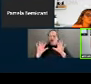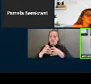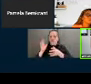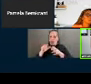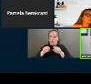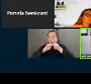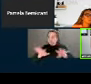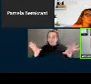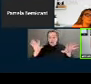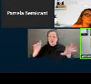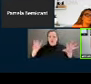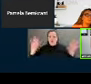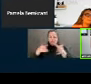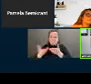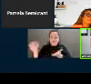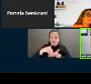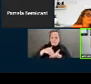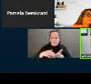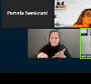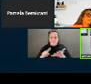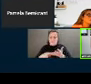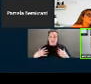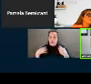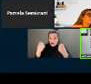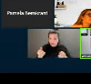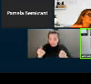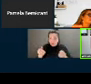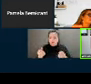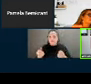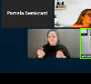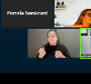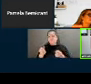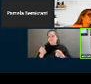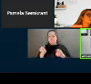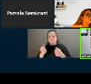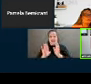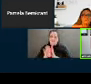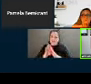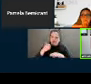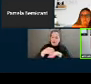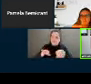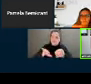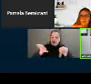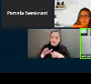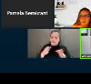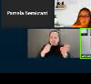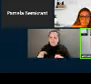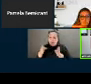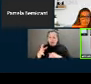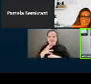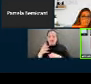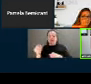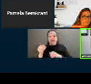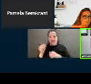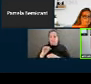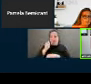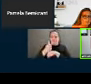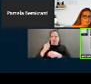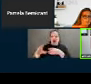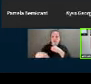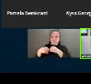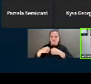recover, it's reconstituting services and providing memorialization, developing an after-action plan, and implementing additional protective